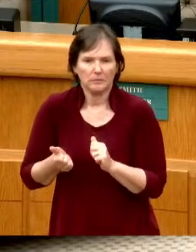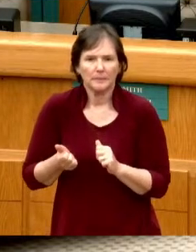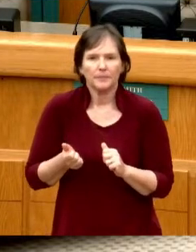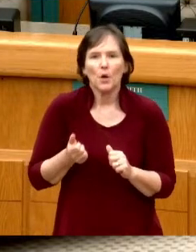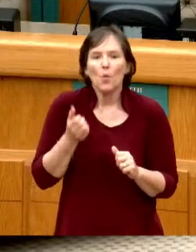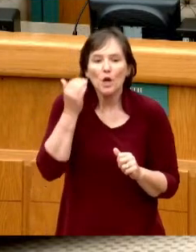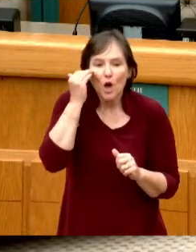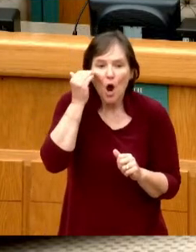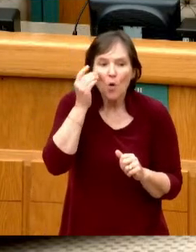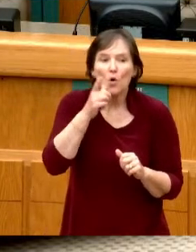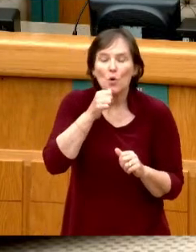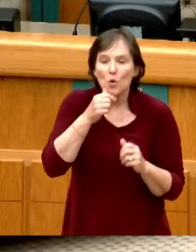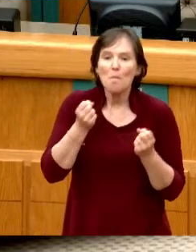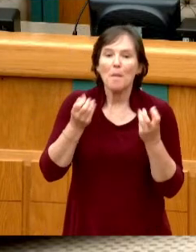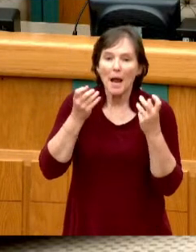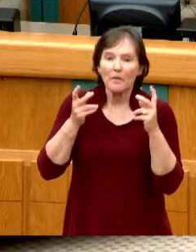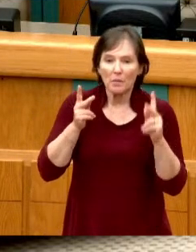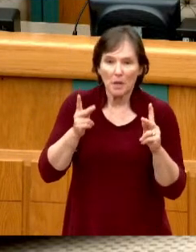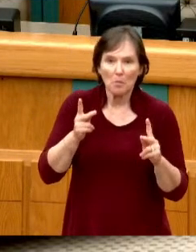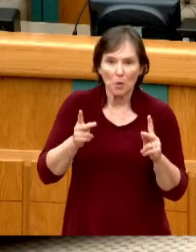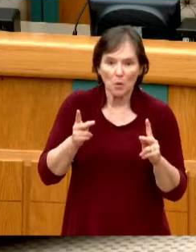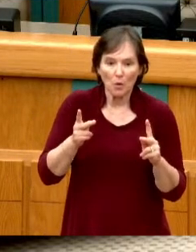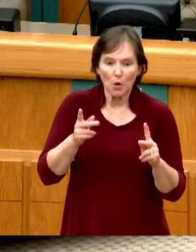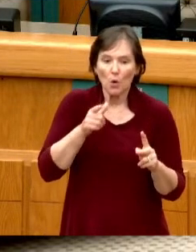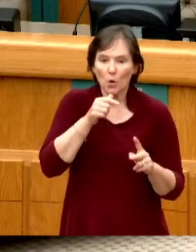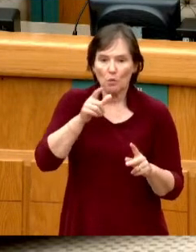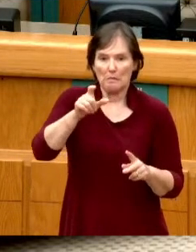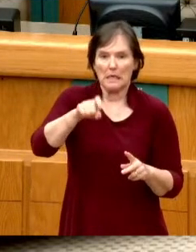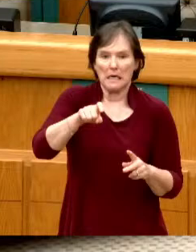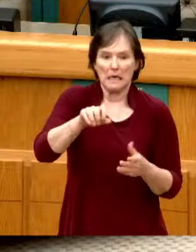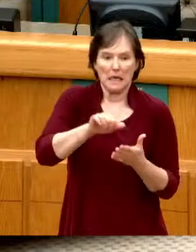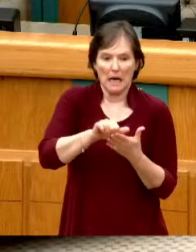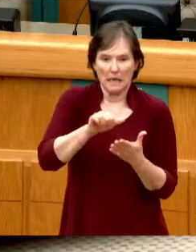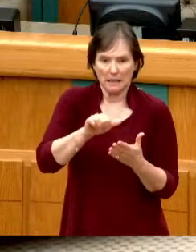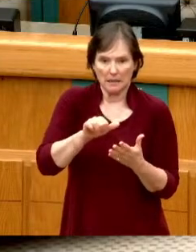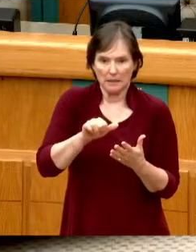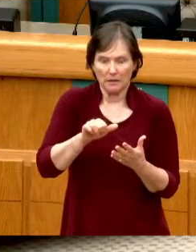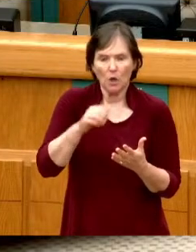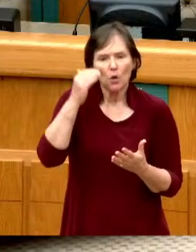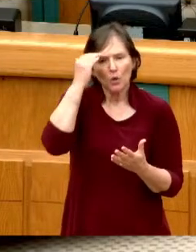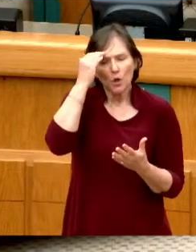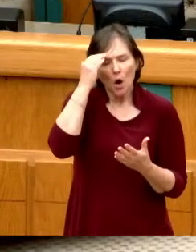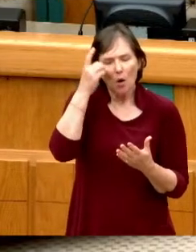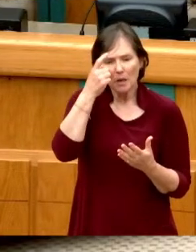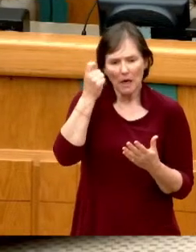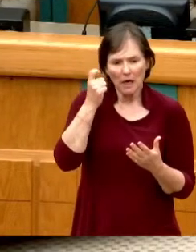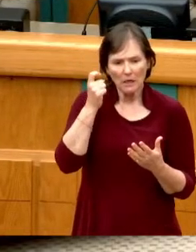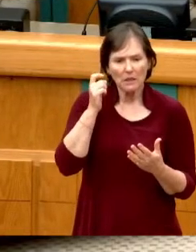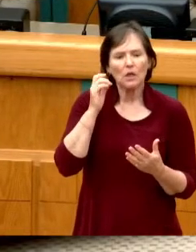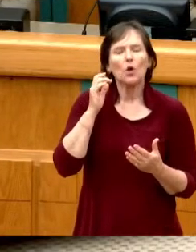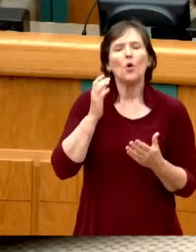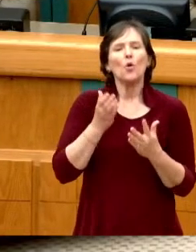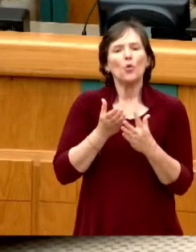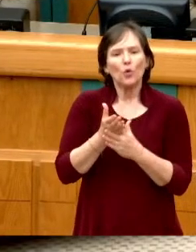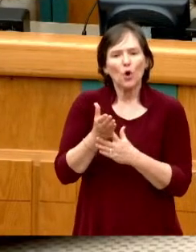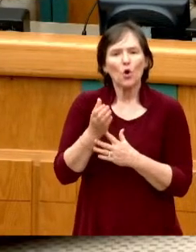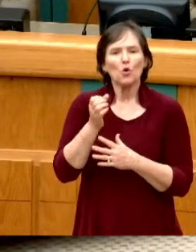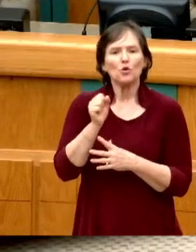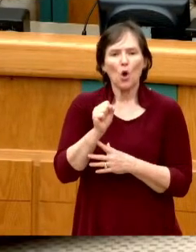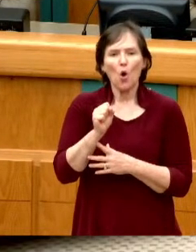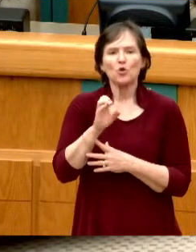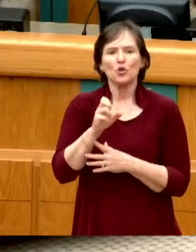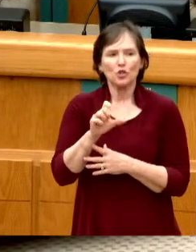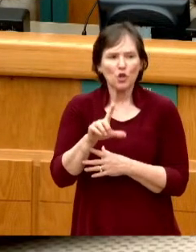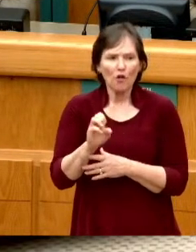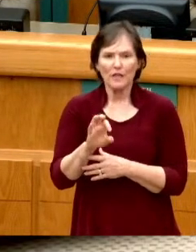these people are. And we know because we will have the opportunity through our social services and through some of